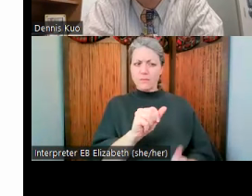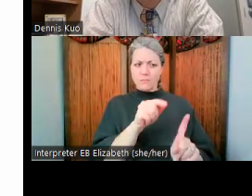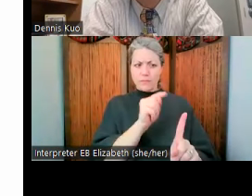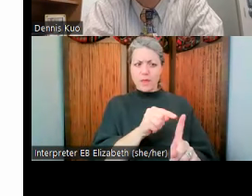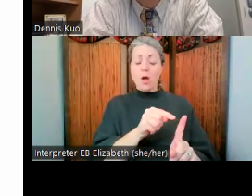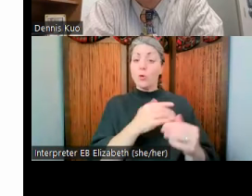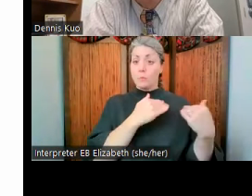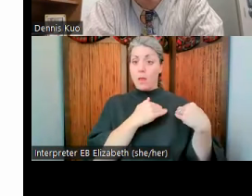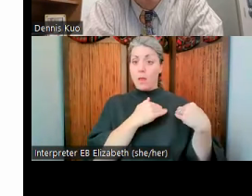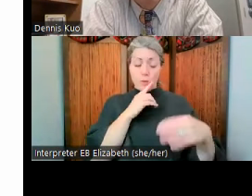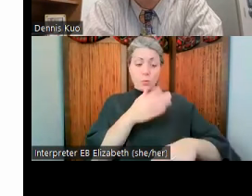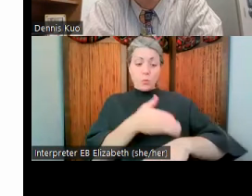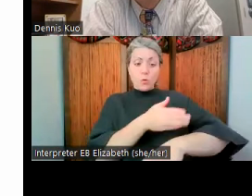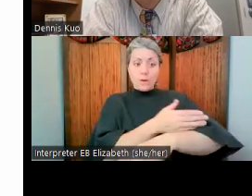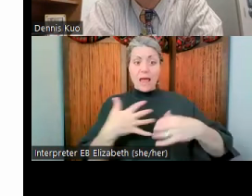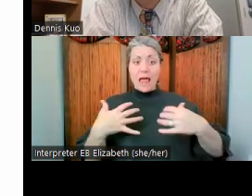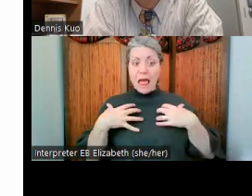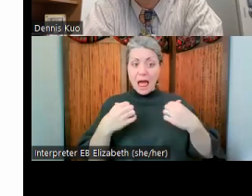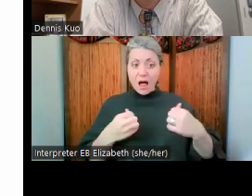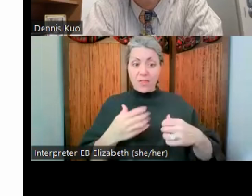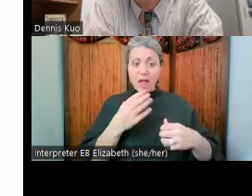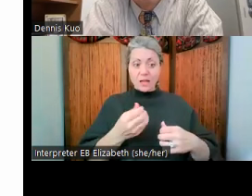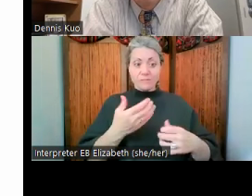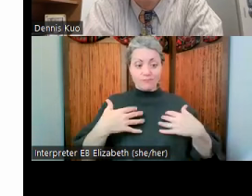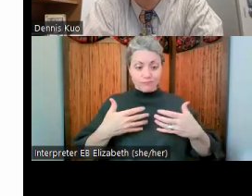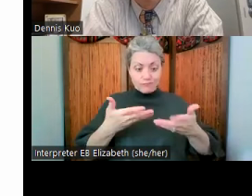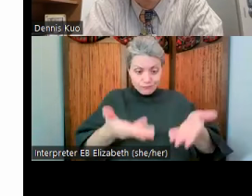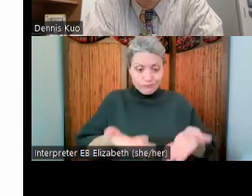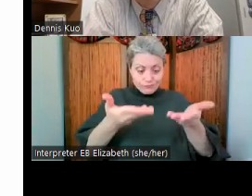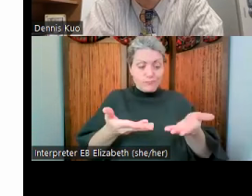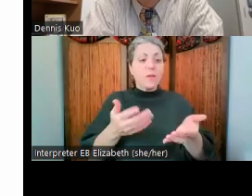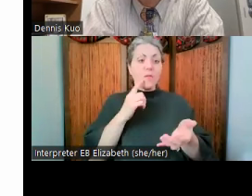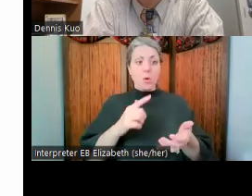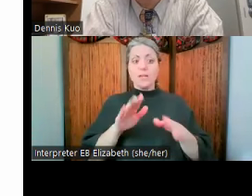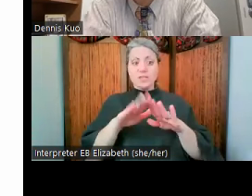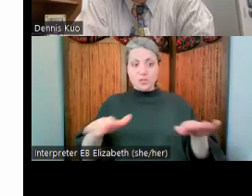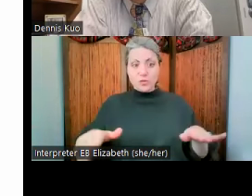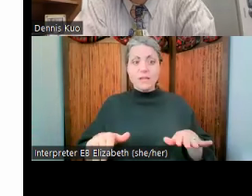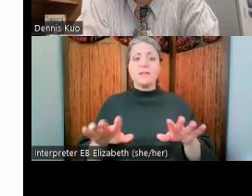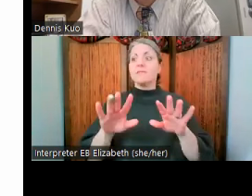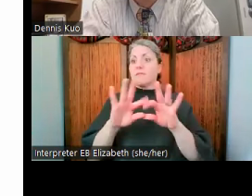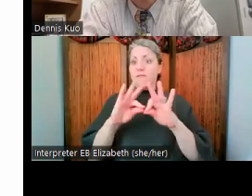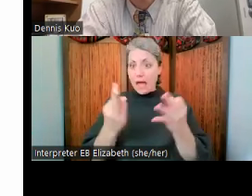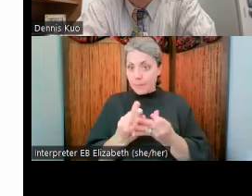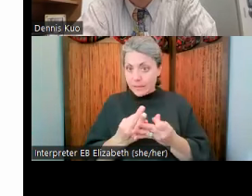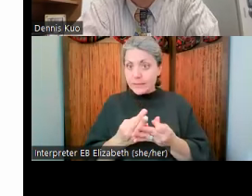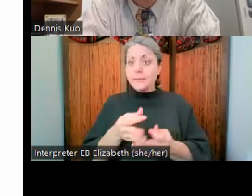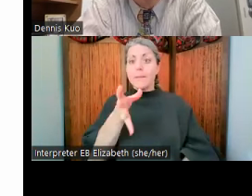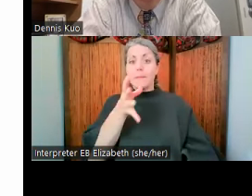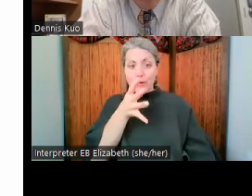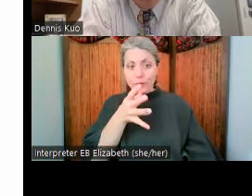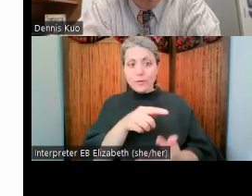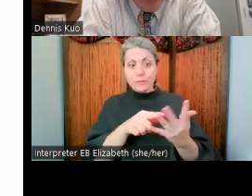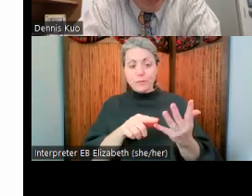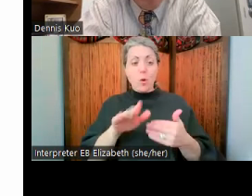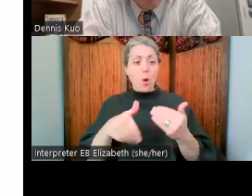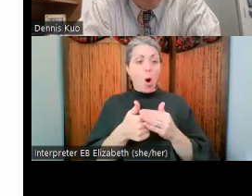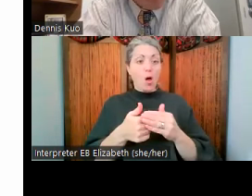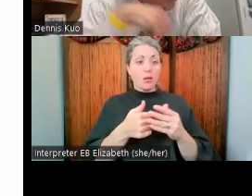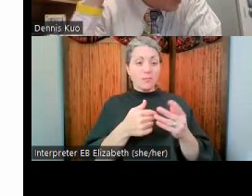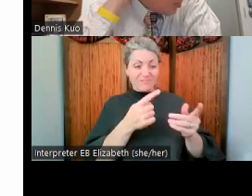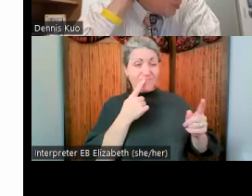the health and well-being of America's mothers, children, and families. And a vision is an America where all mothers, children, and families thrive and reach their full potential.